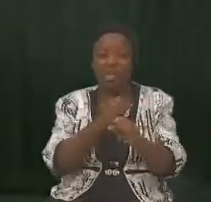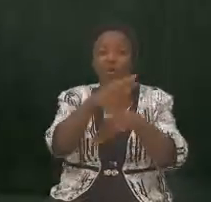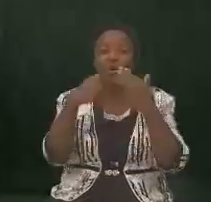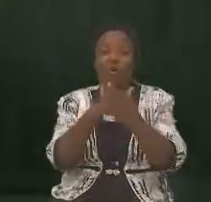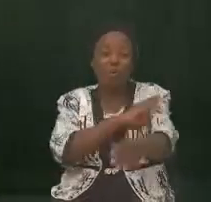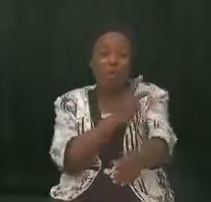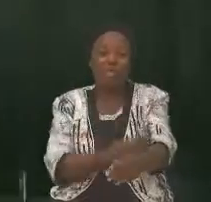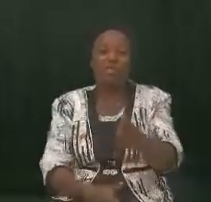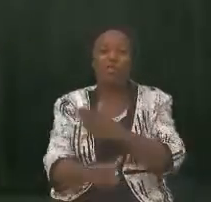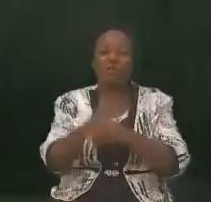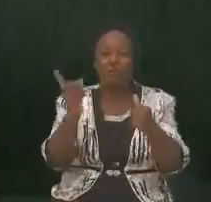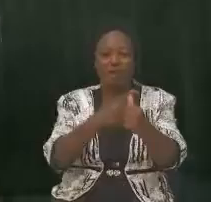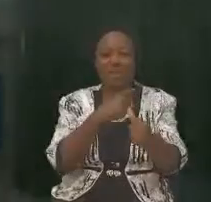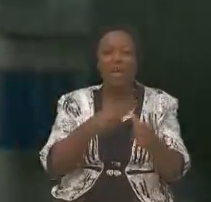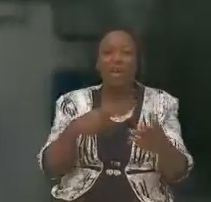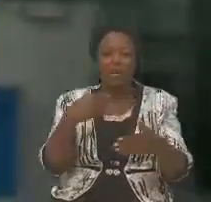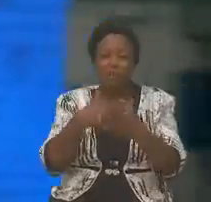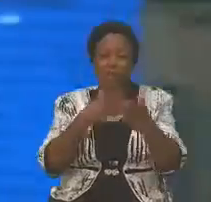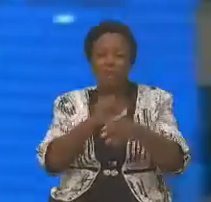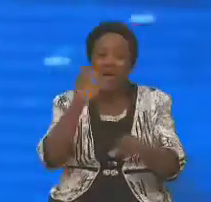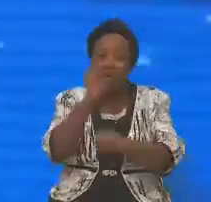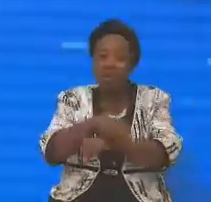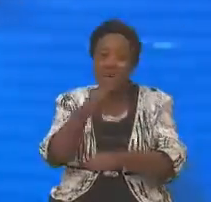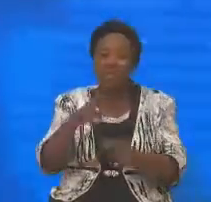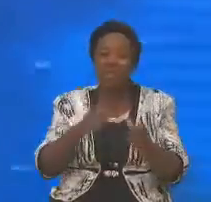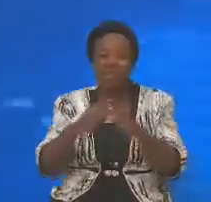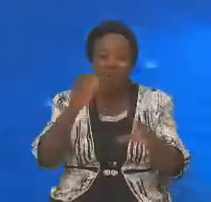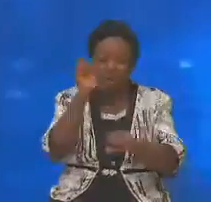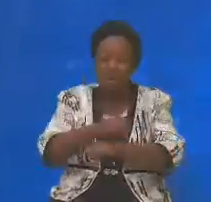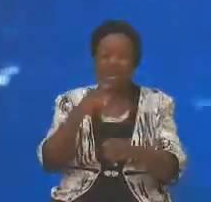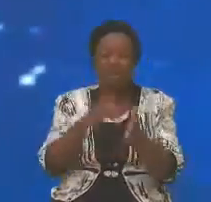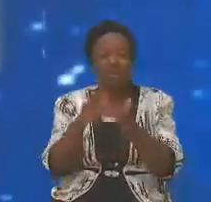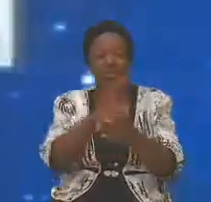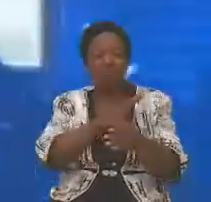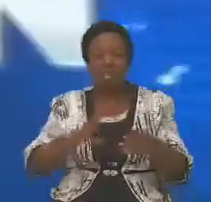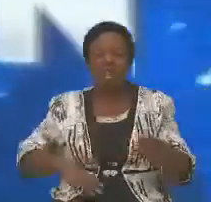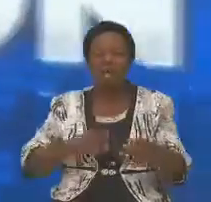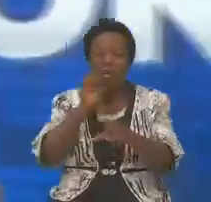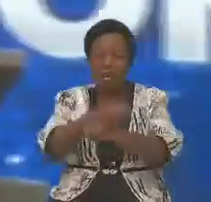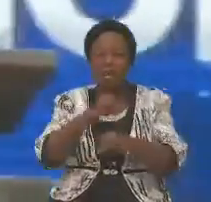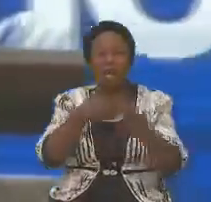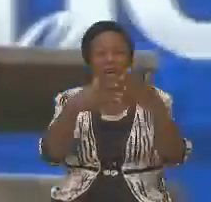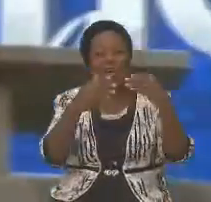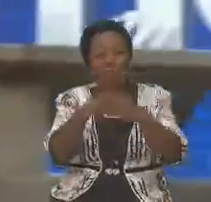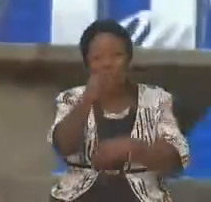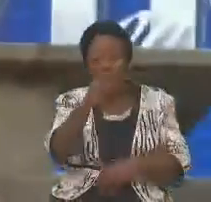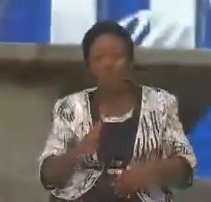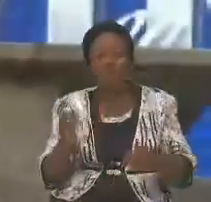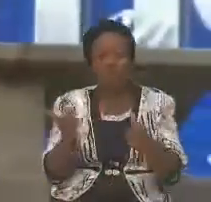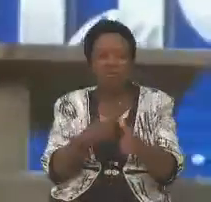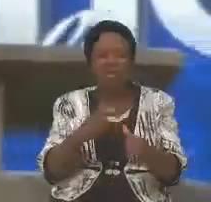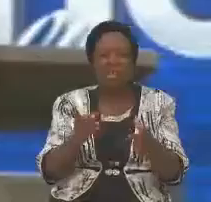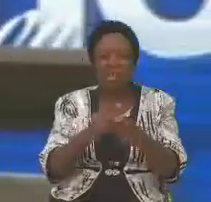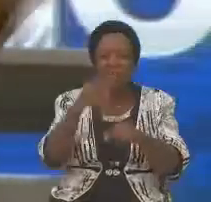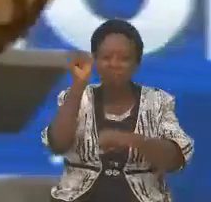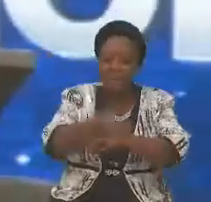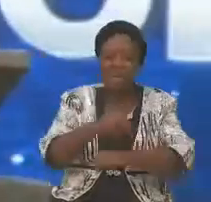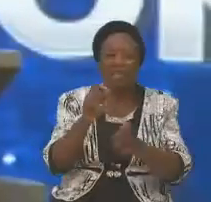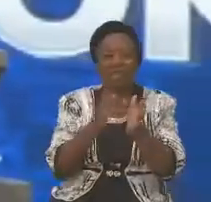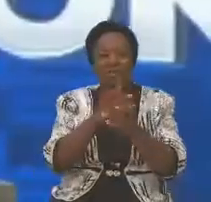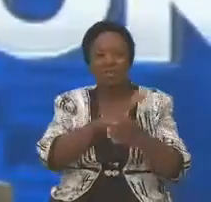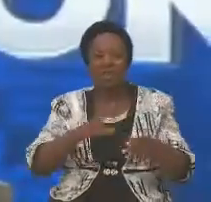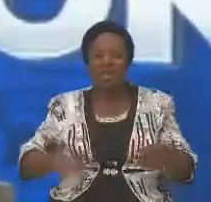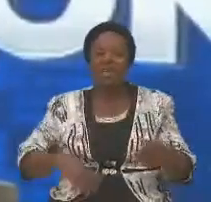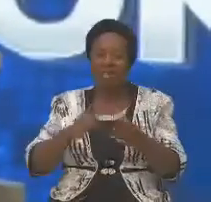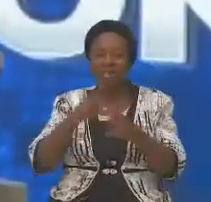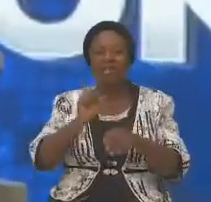first. Before they can conquer you, they have to conquer the Almighty God first, and then conquer Jesus, the Lord, who